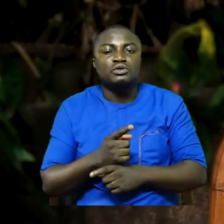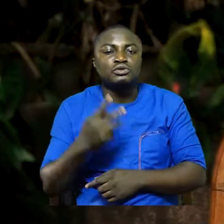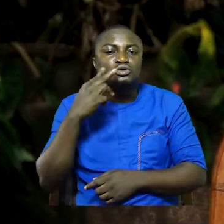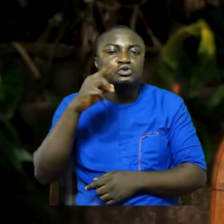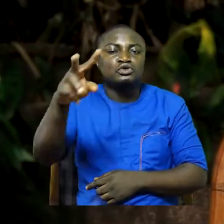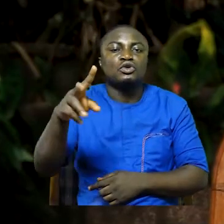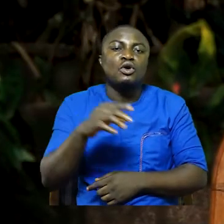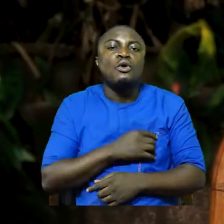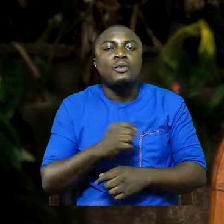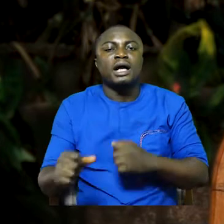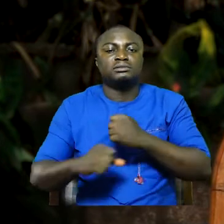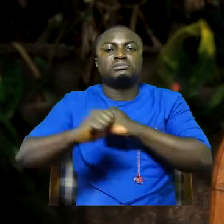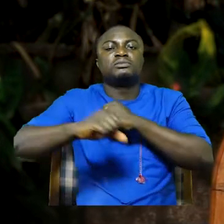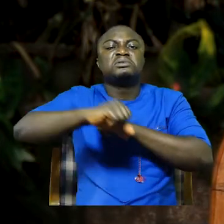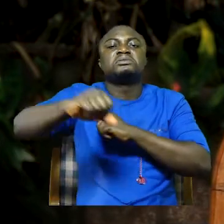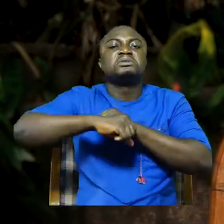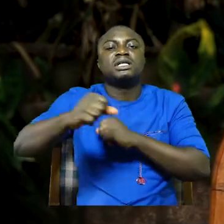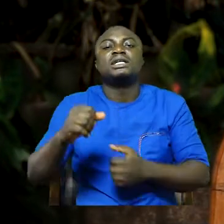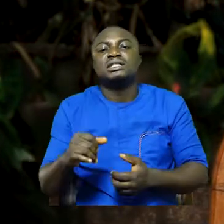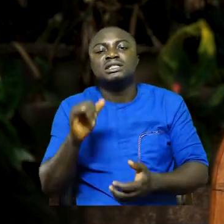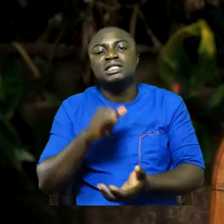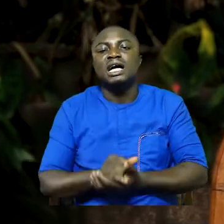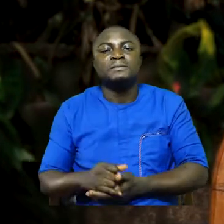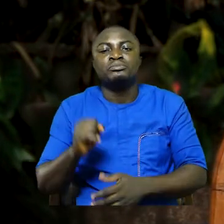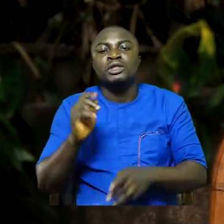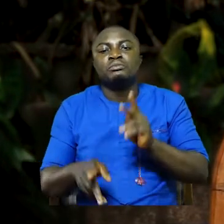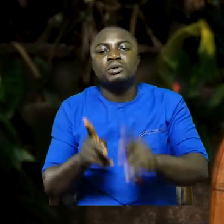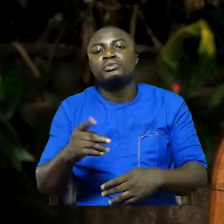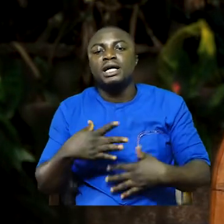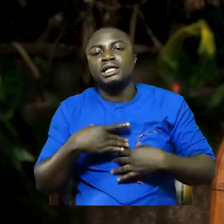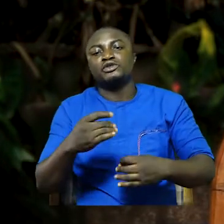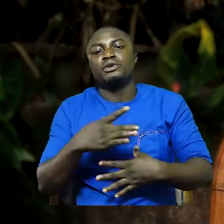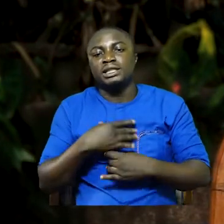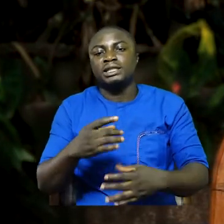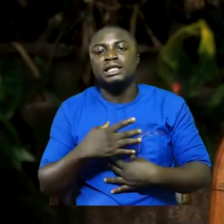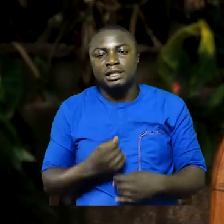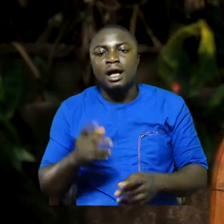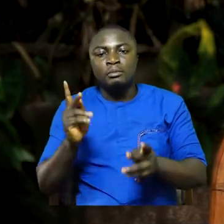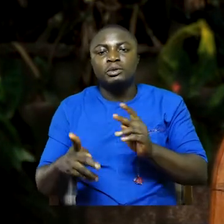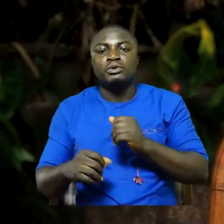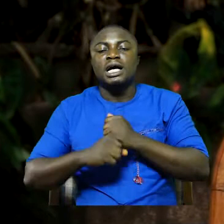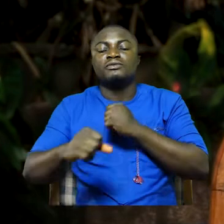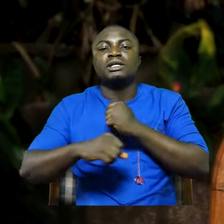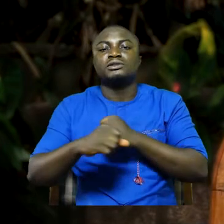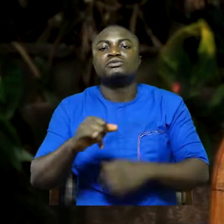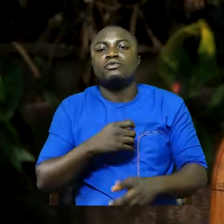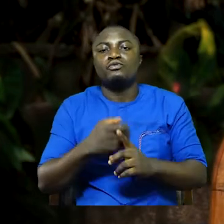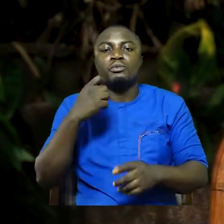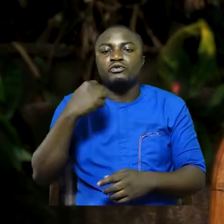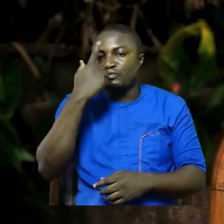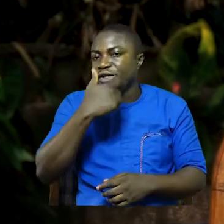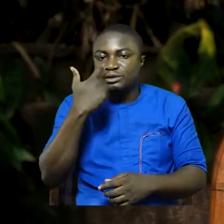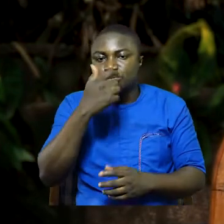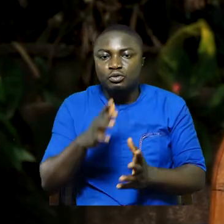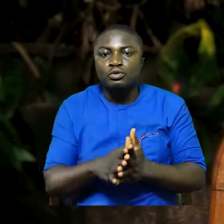one day, I just saw an advert, sponsored advert, that people were just interested. The person was advertising for